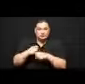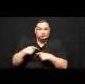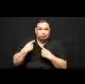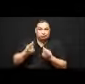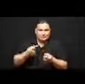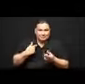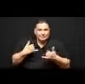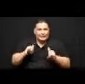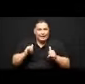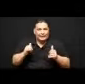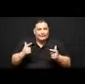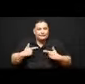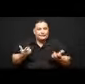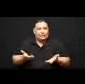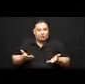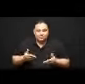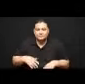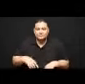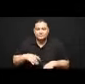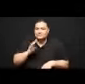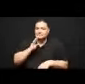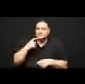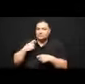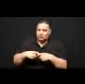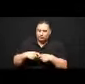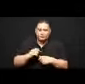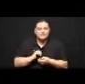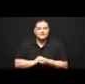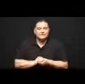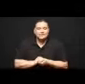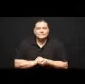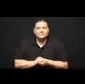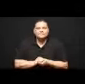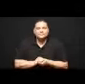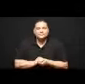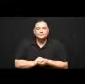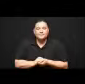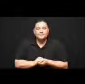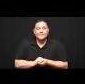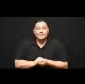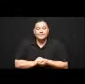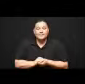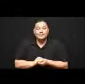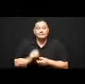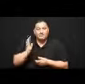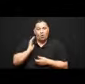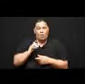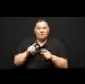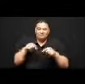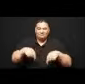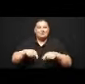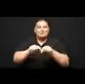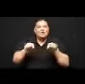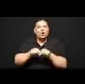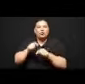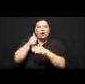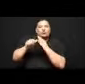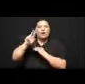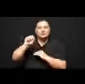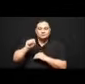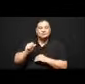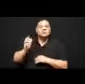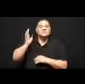and I remain aquí en esta tierra. once a territory of the United States, once